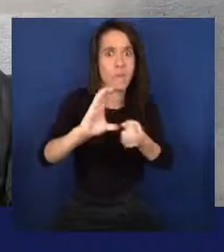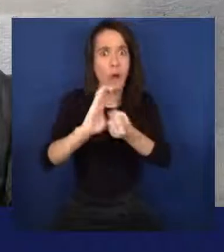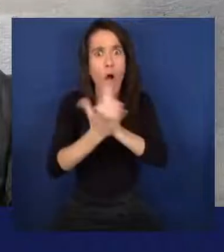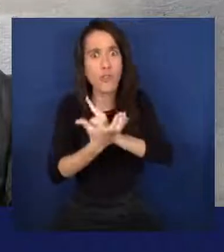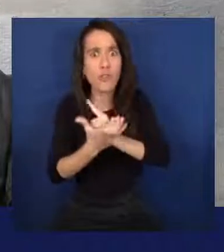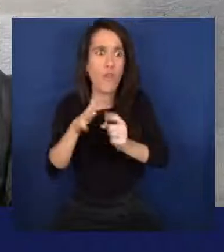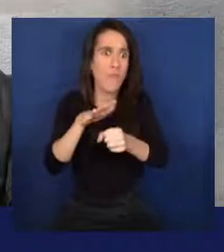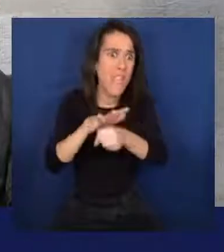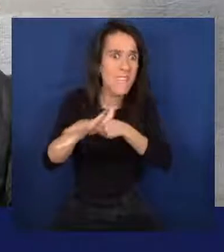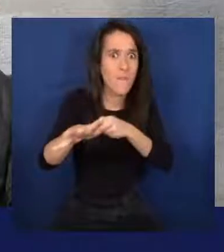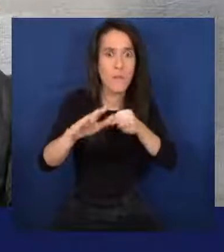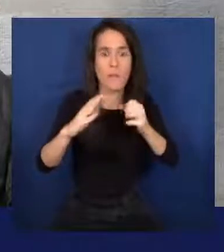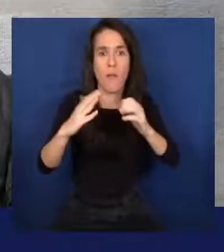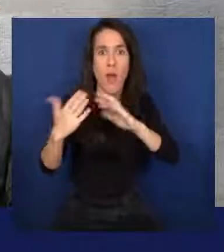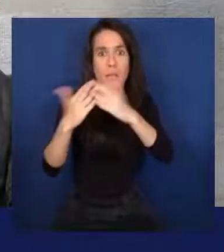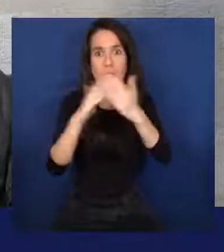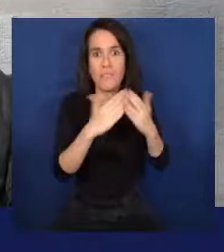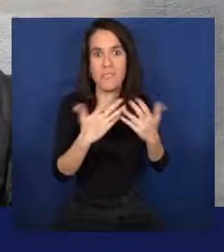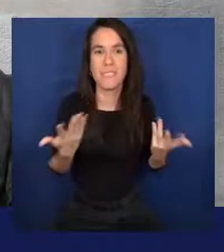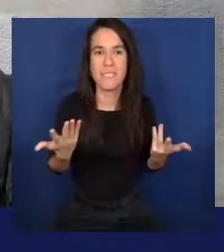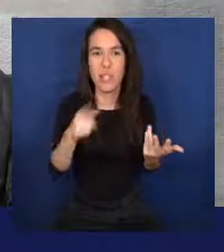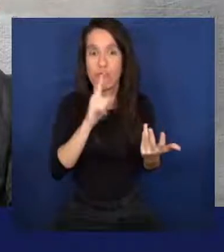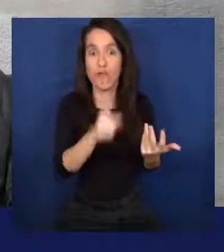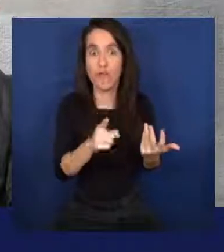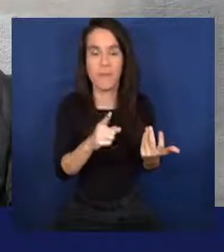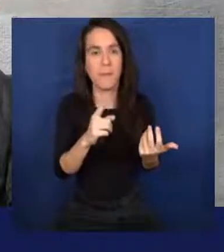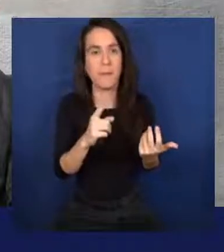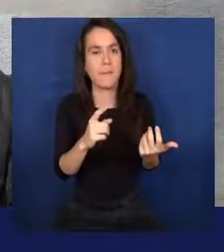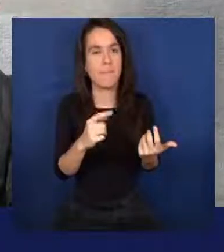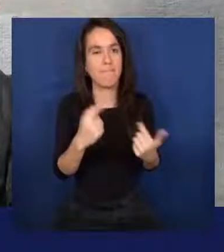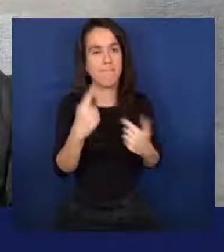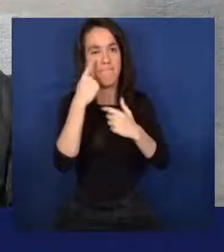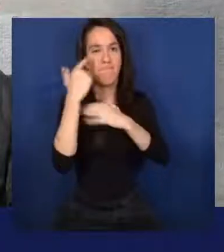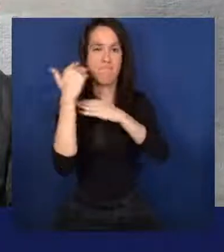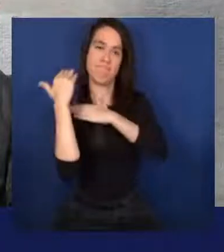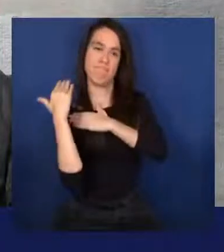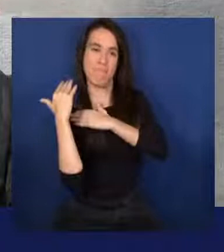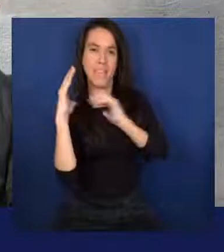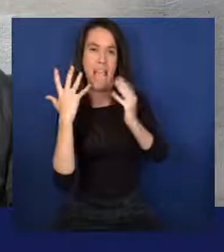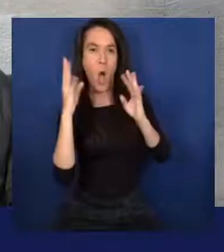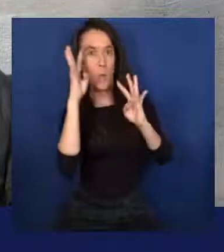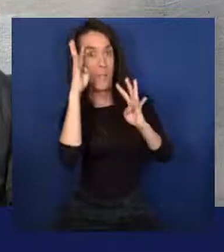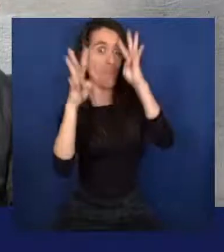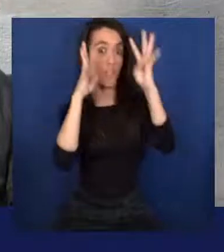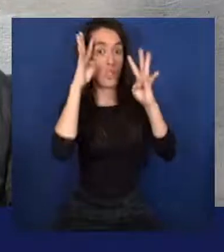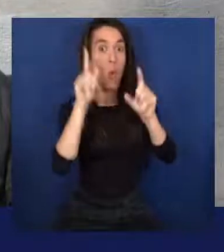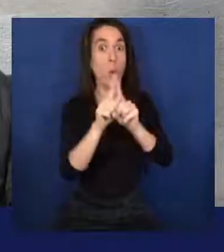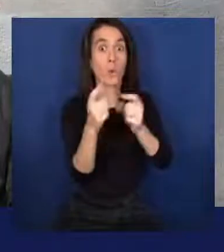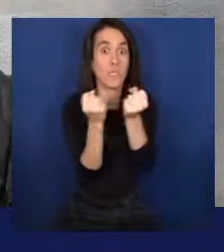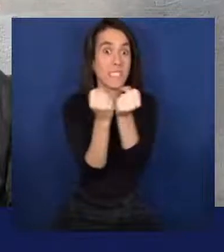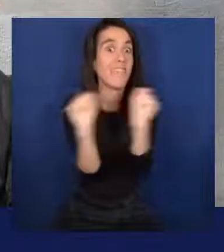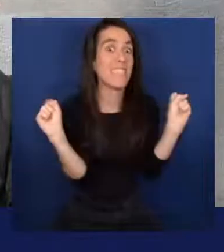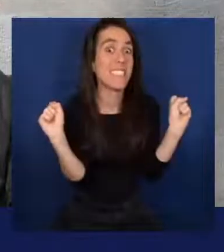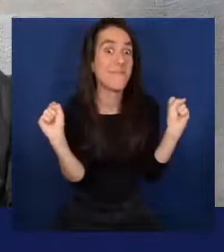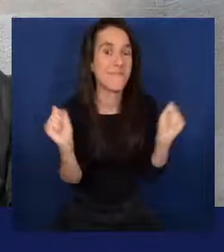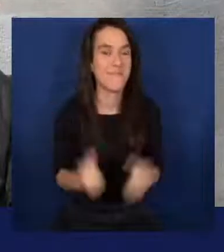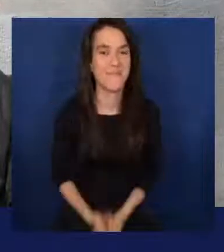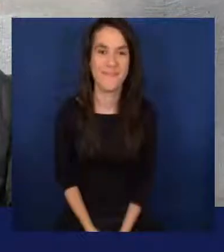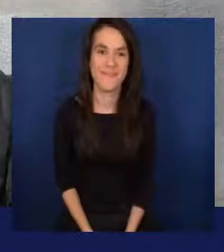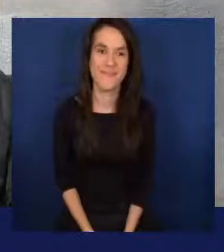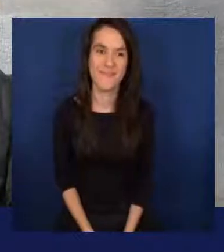that means changing that rule, exchanging rate of innovation for safety. And that's an